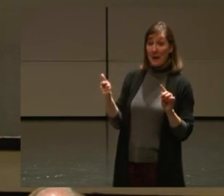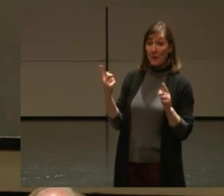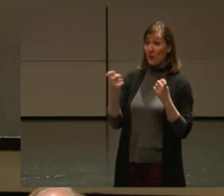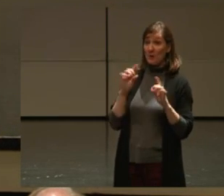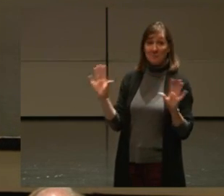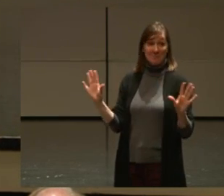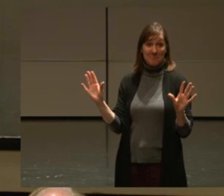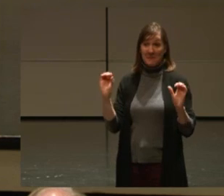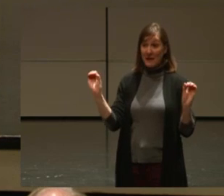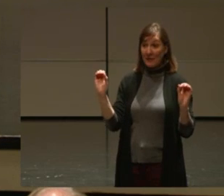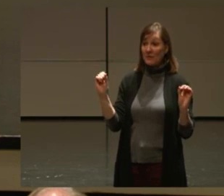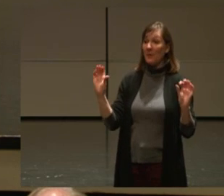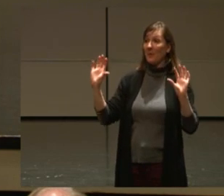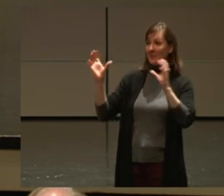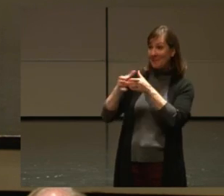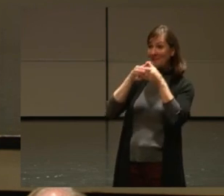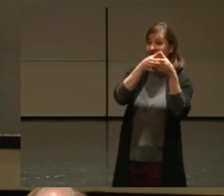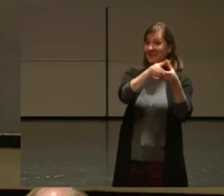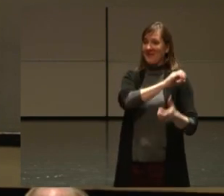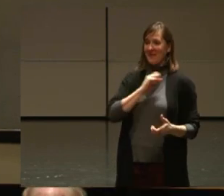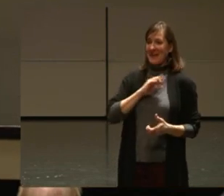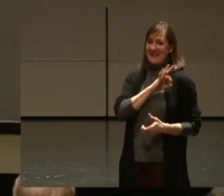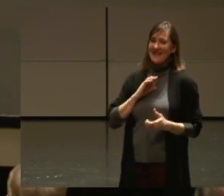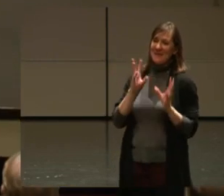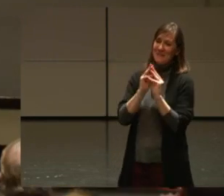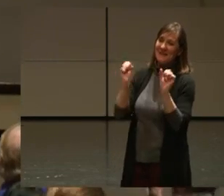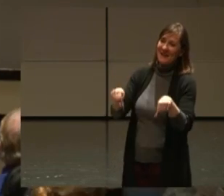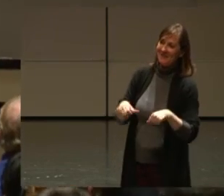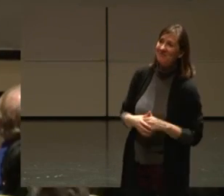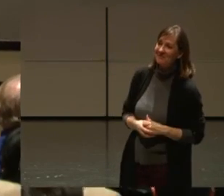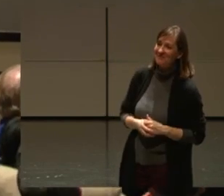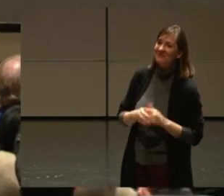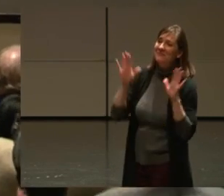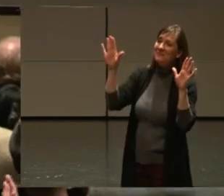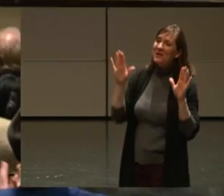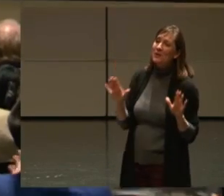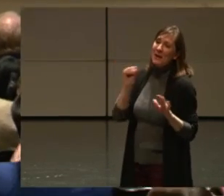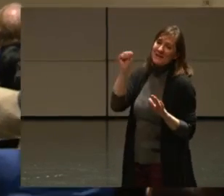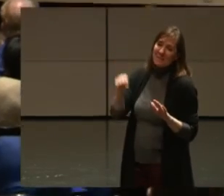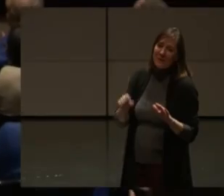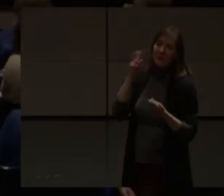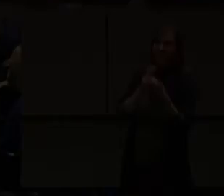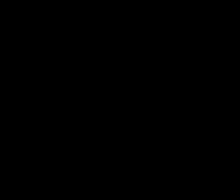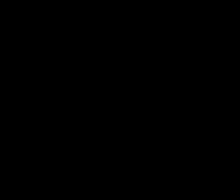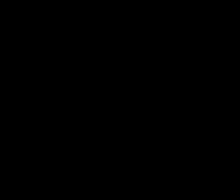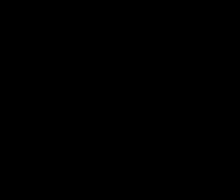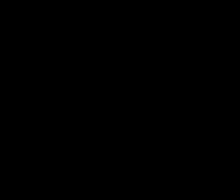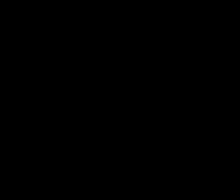but thank you again for joining us today. Have a great semester. Look forward to a successful 2017.